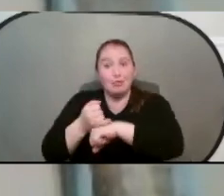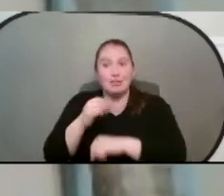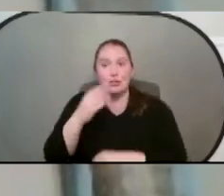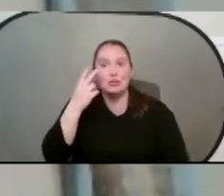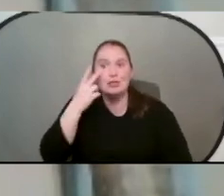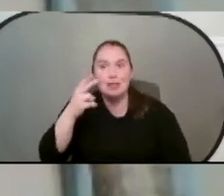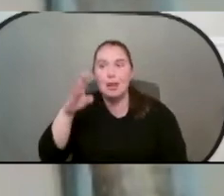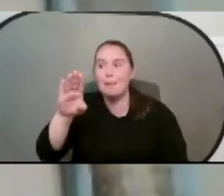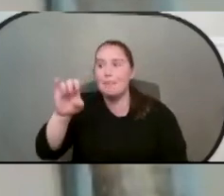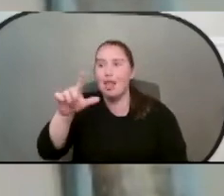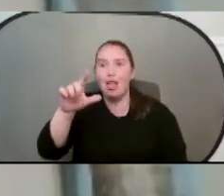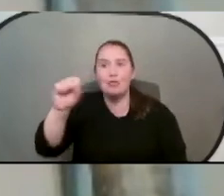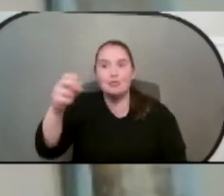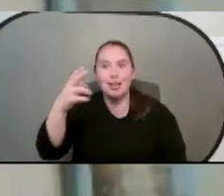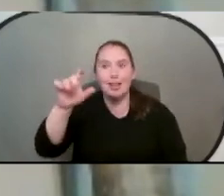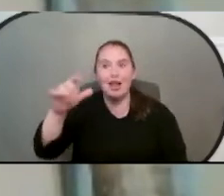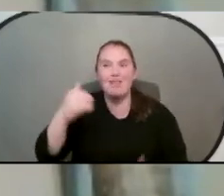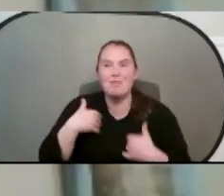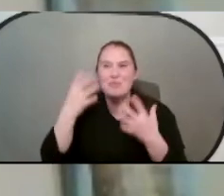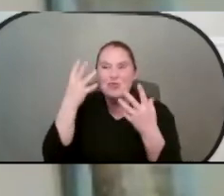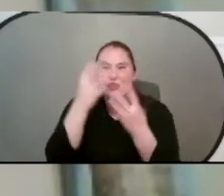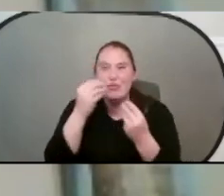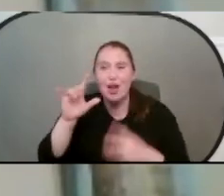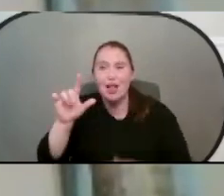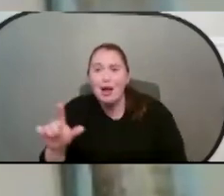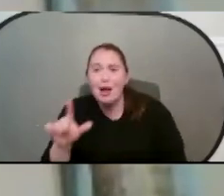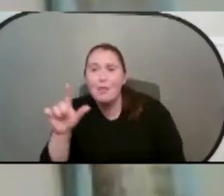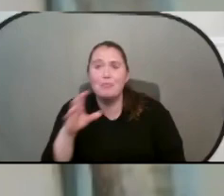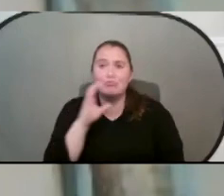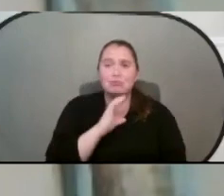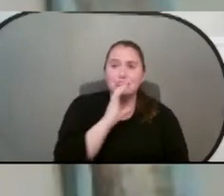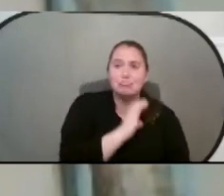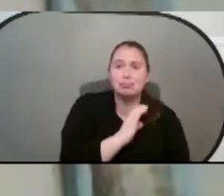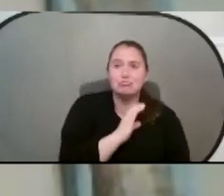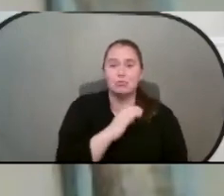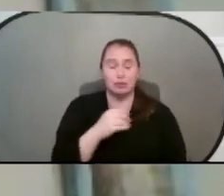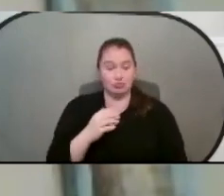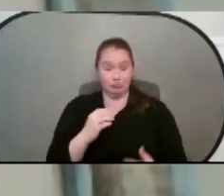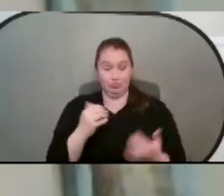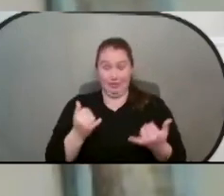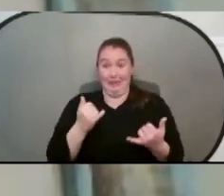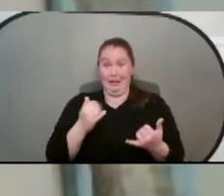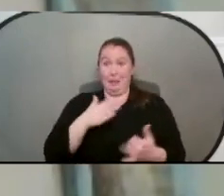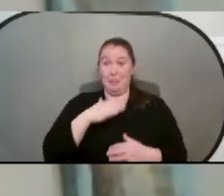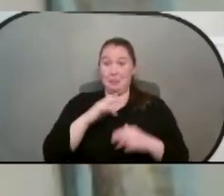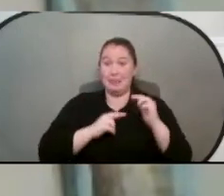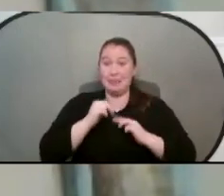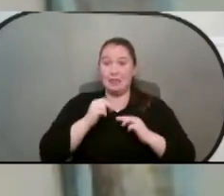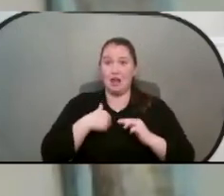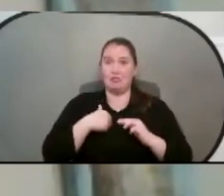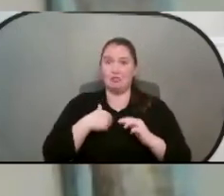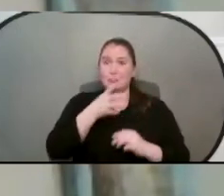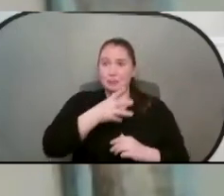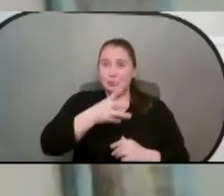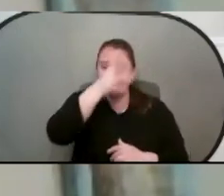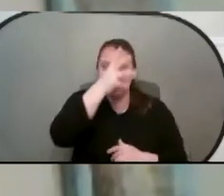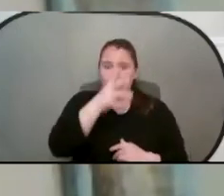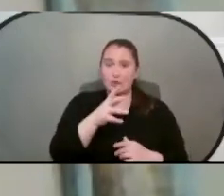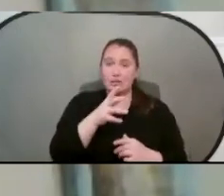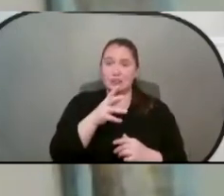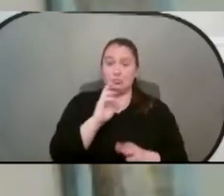I mean, their cafeteria is just beautiful. Our facilities, we can't fit our, we have our parents really do